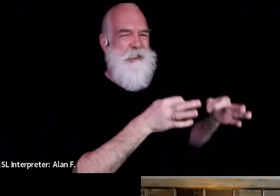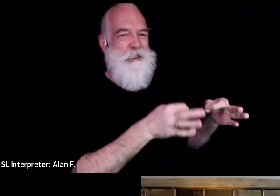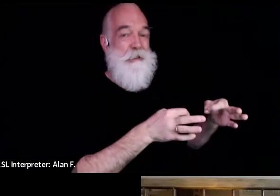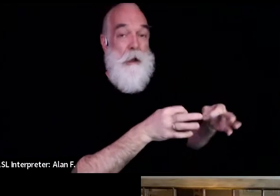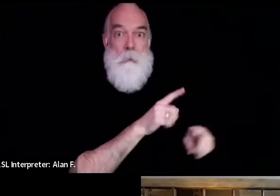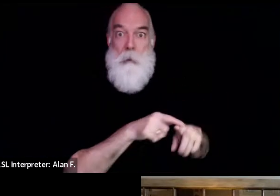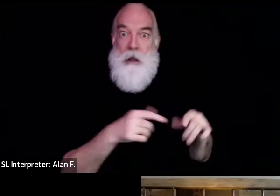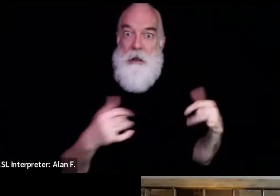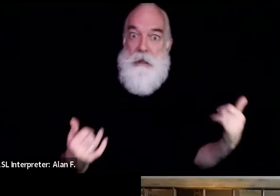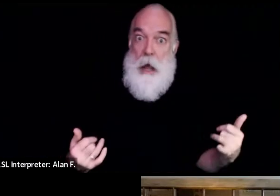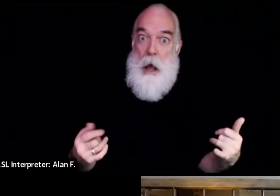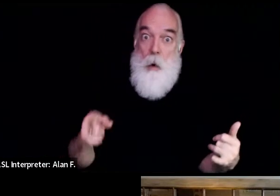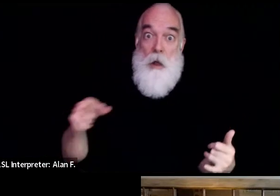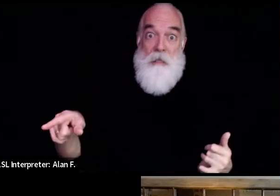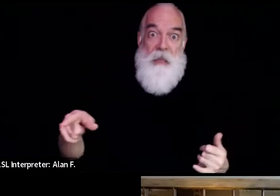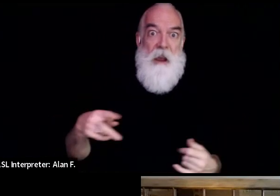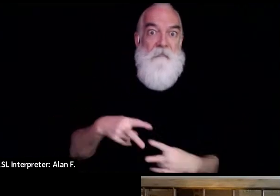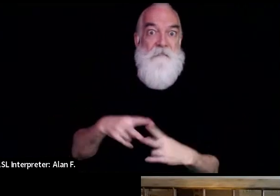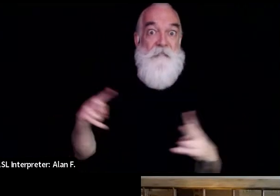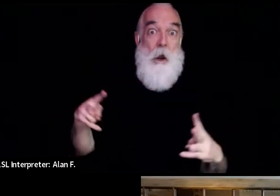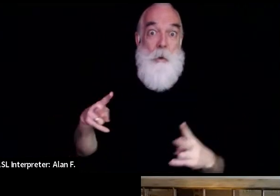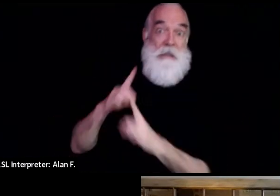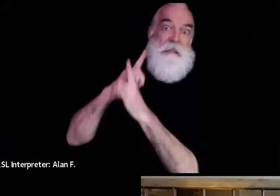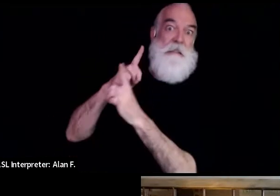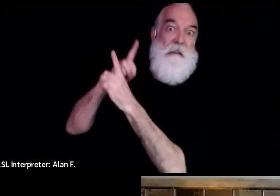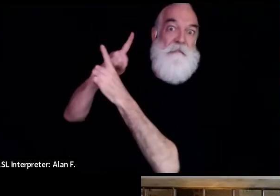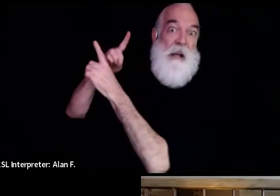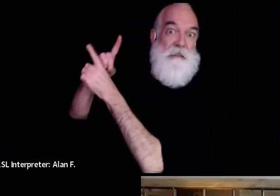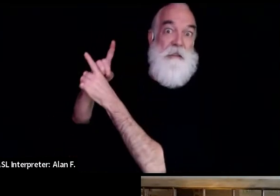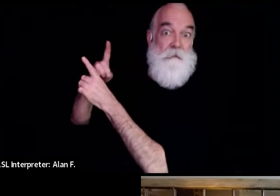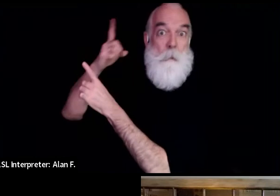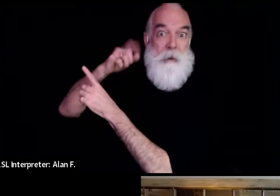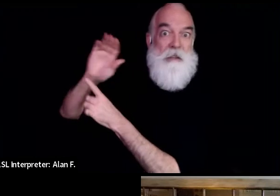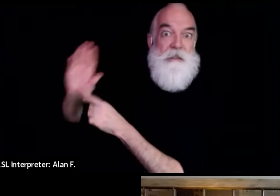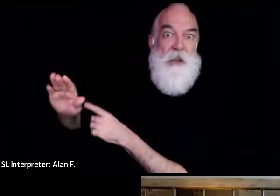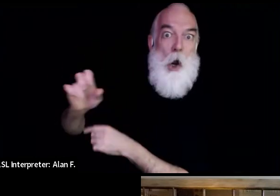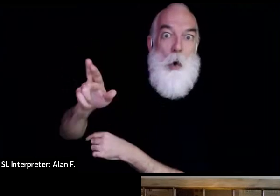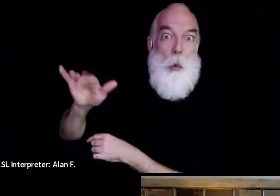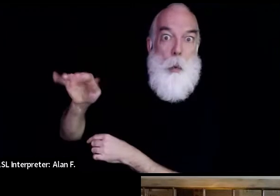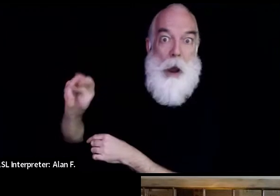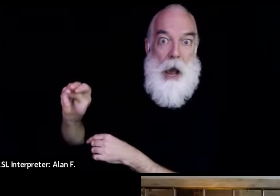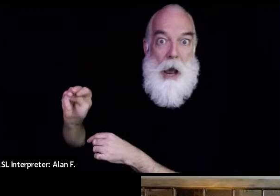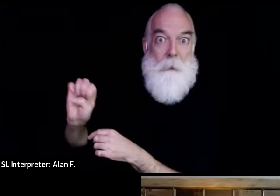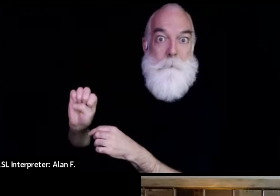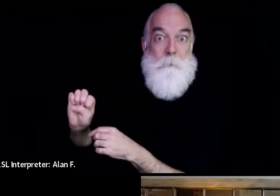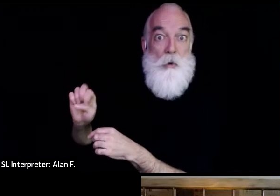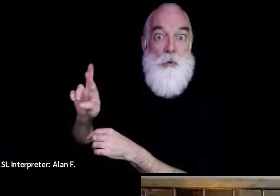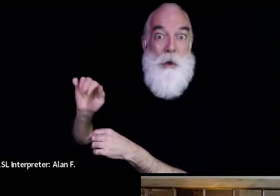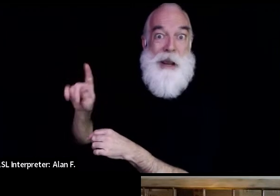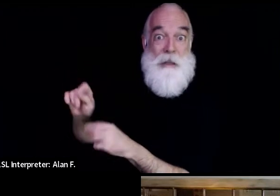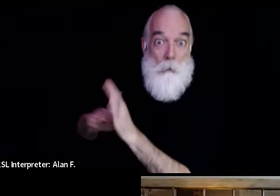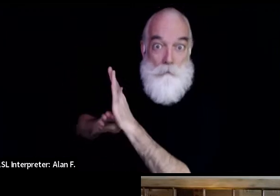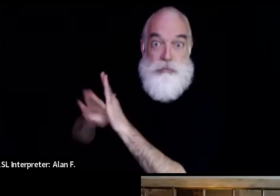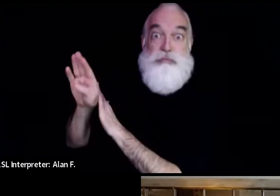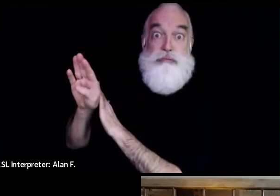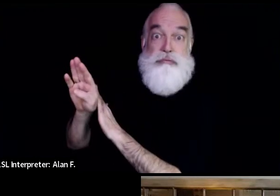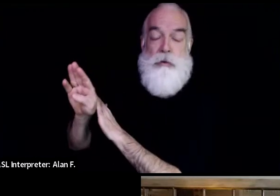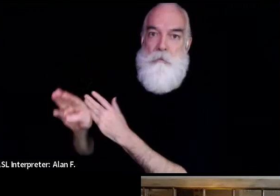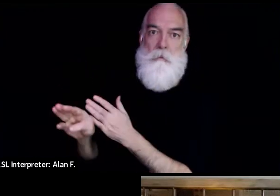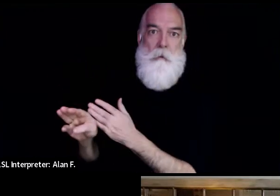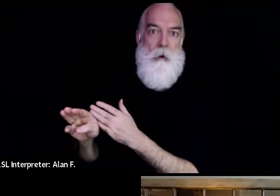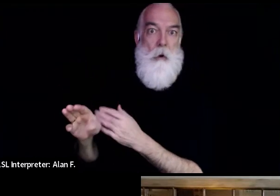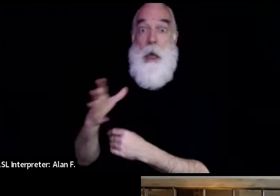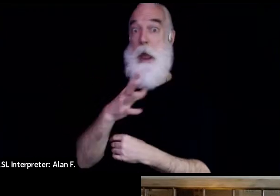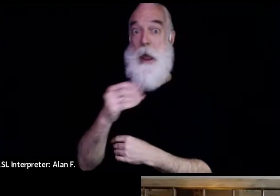increasing in some cases, in many cases in their jurisdictions. Some are facing recall elections, others are facing friendly fire criticism